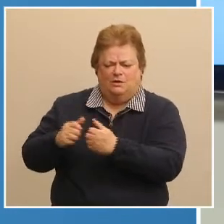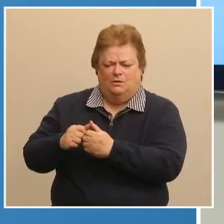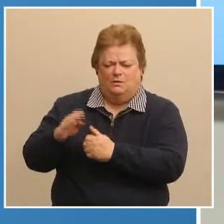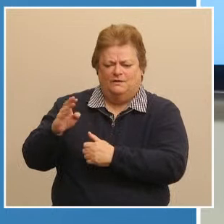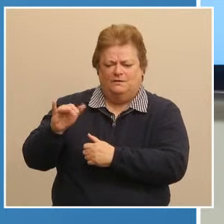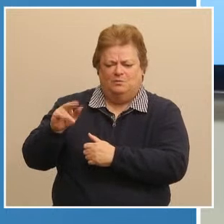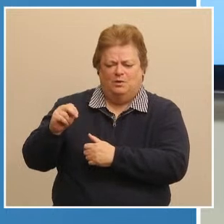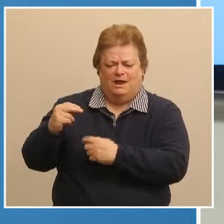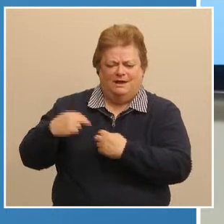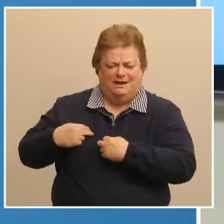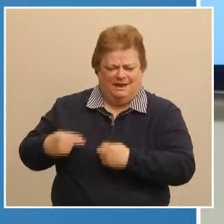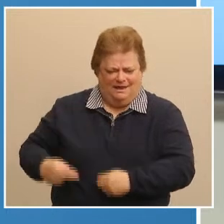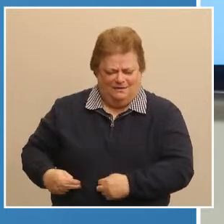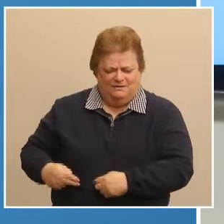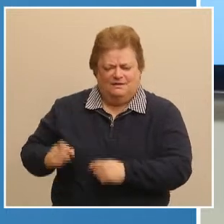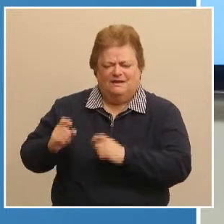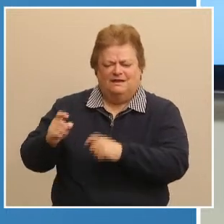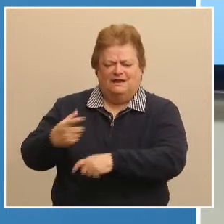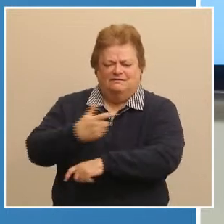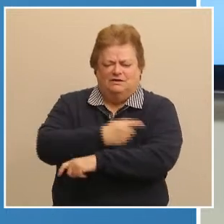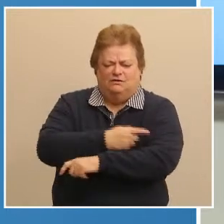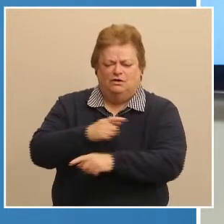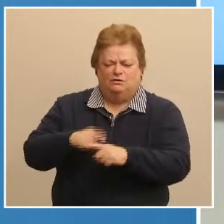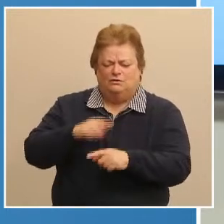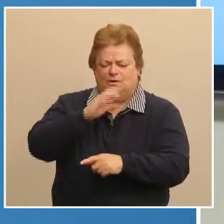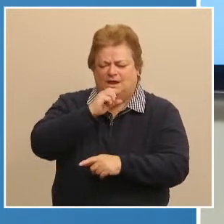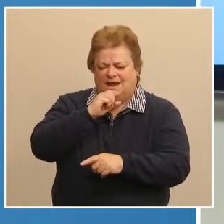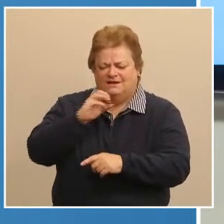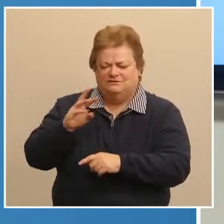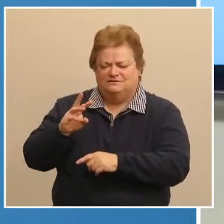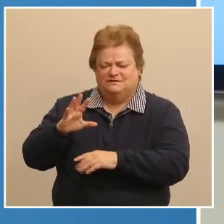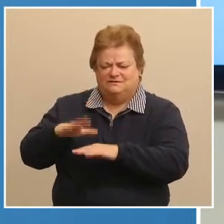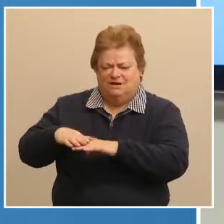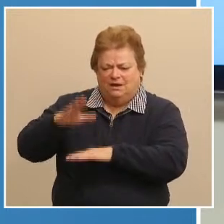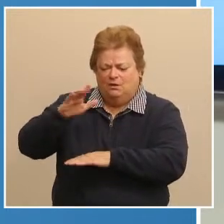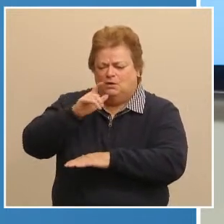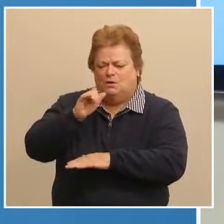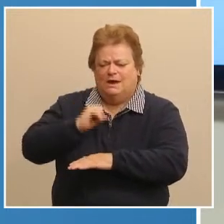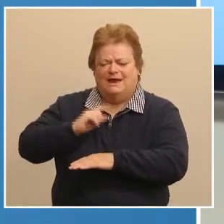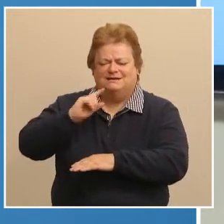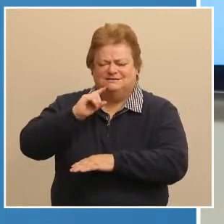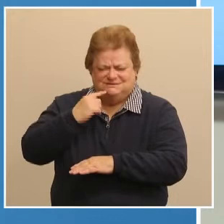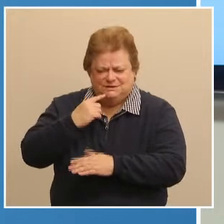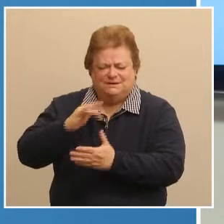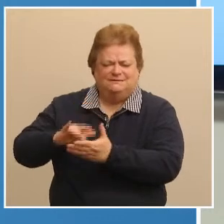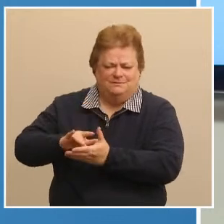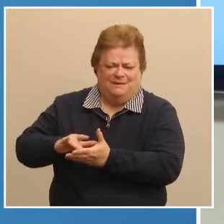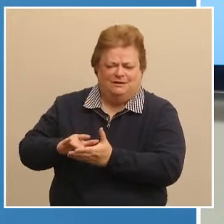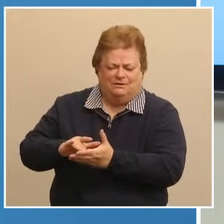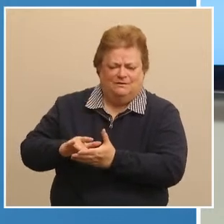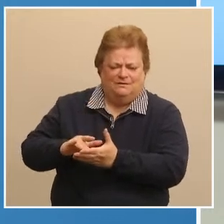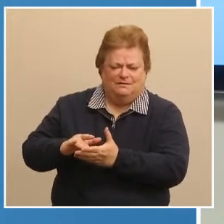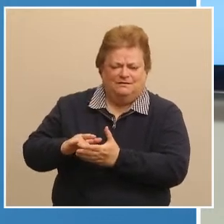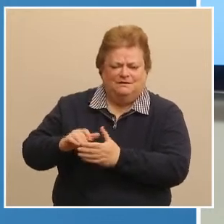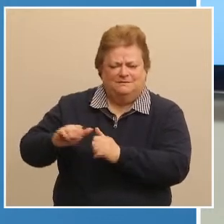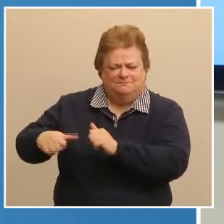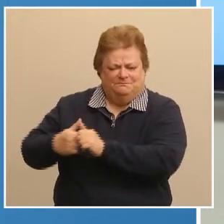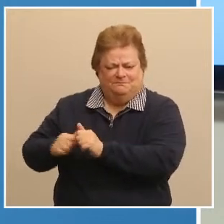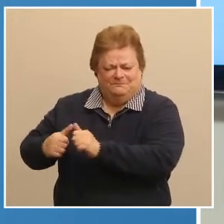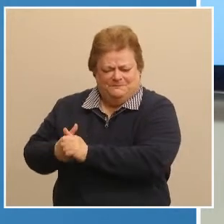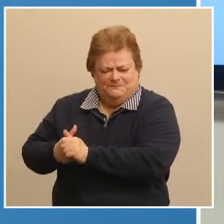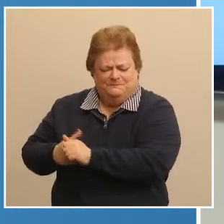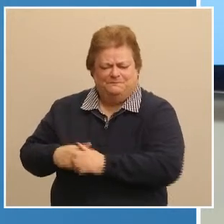Health that provided vaccine to those age 65 and older with serious medical conditions, such